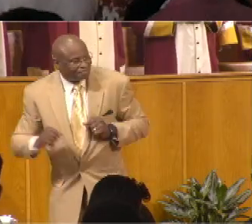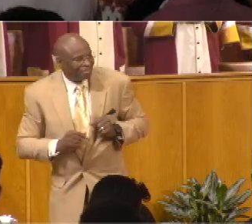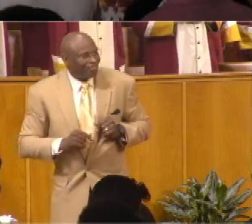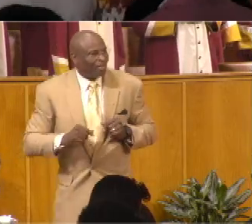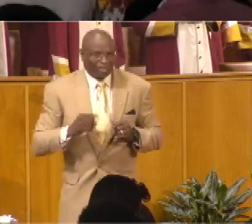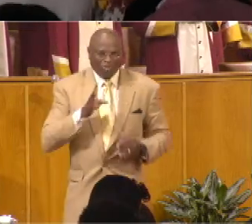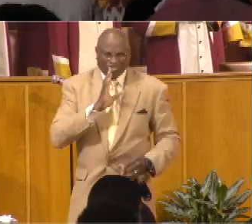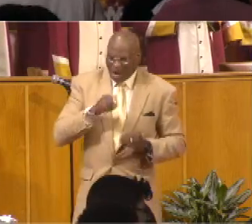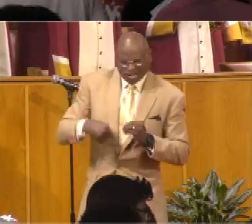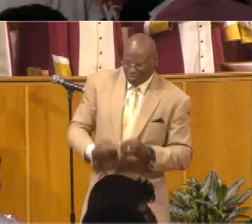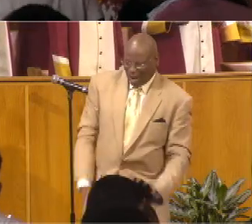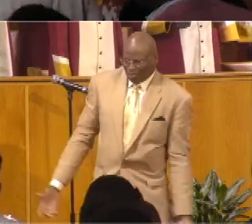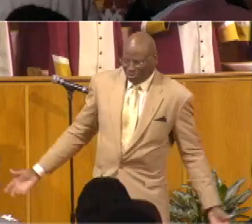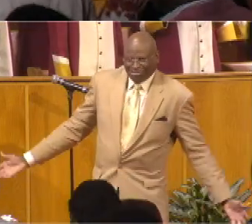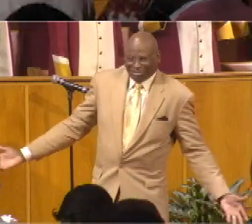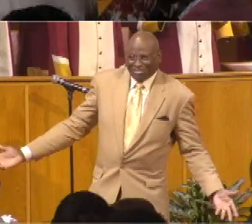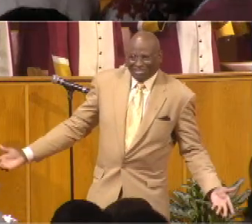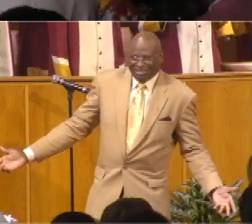neighbor, what are you talking about?